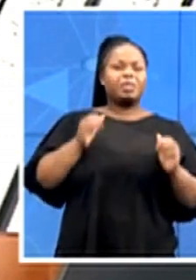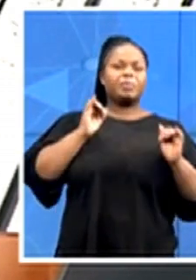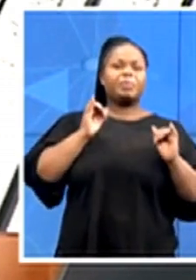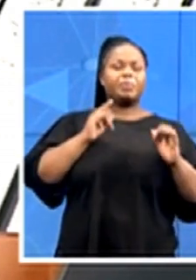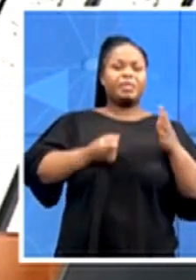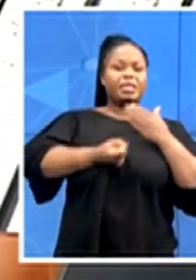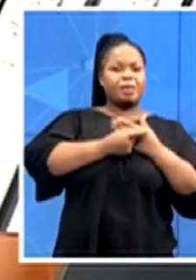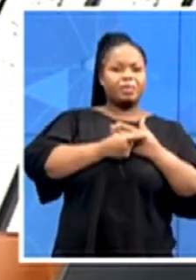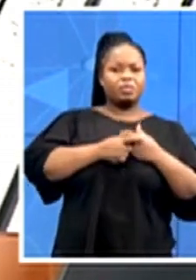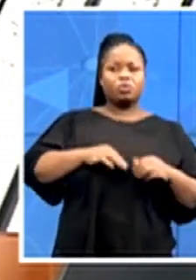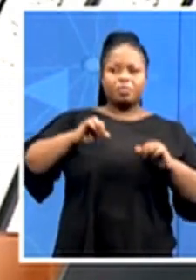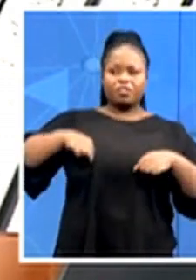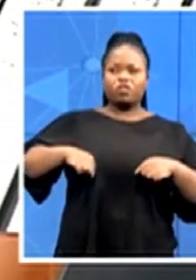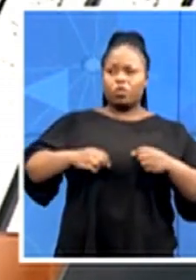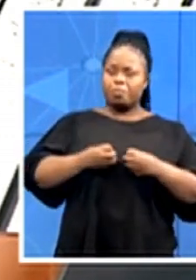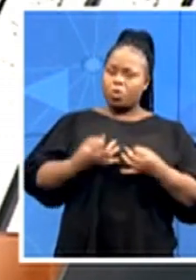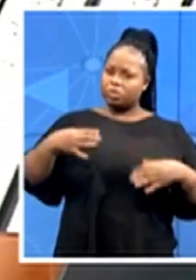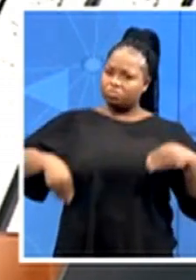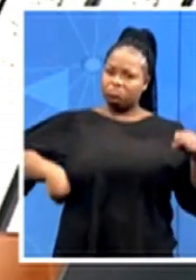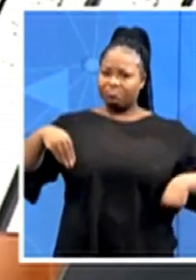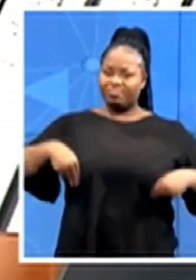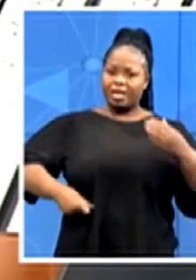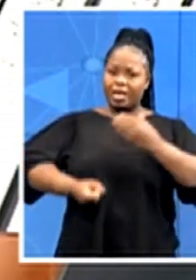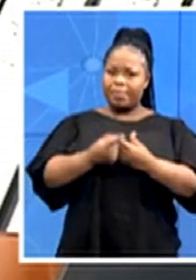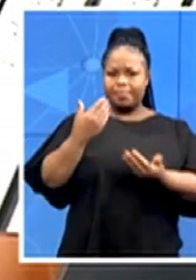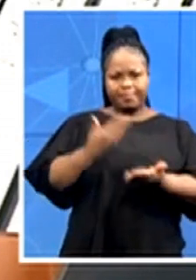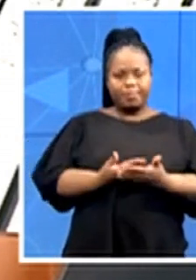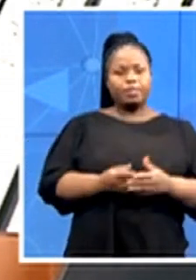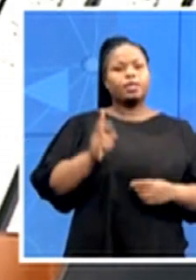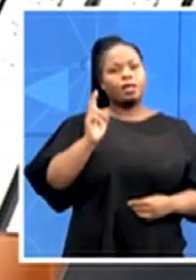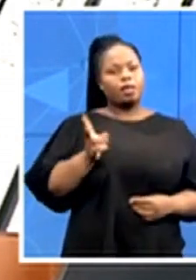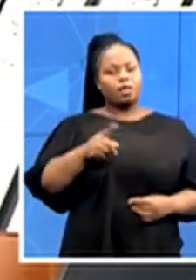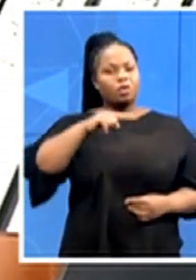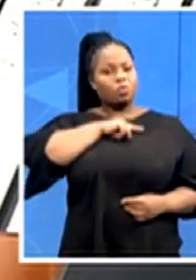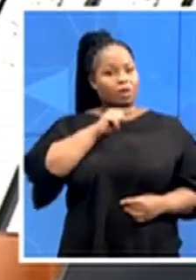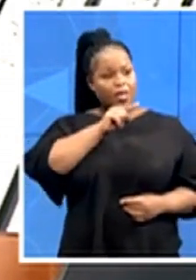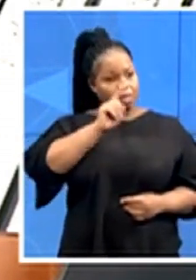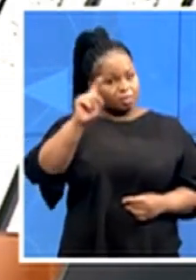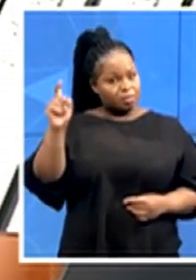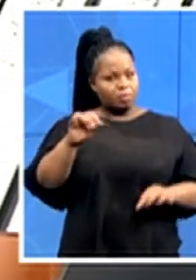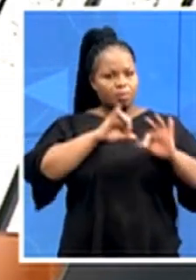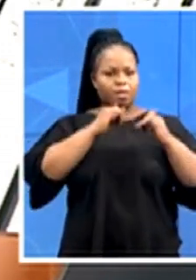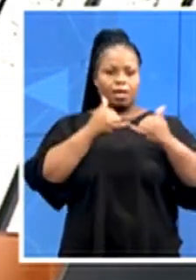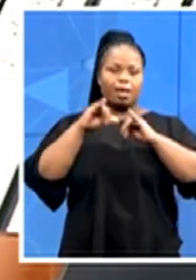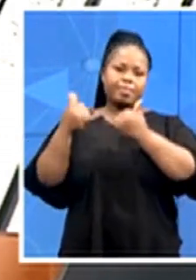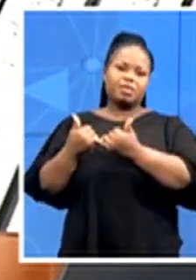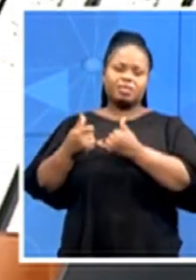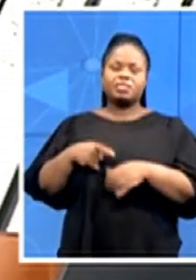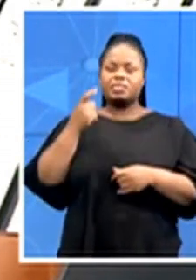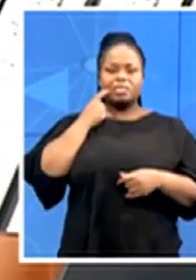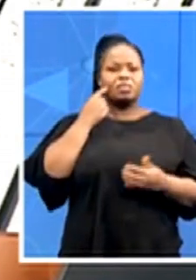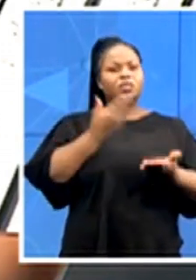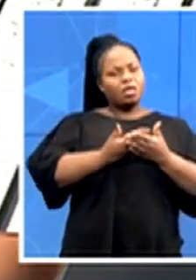corruption, but that also enables these companies to effectively fulfill their social and economic